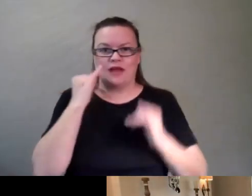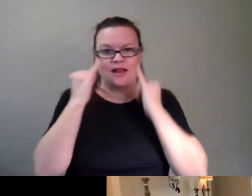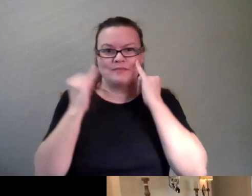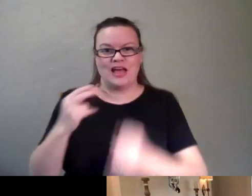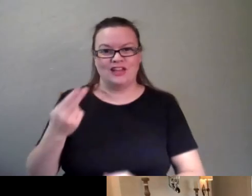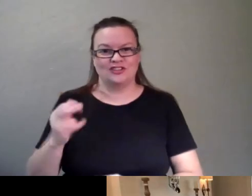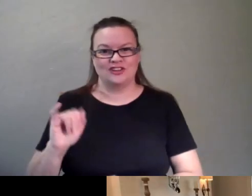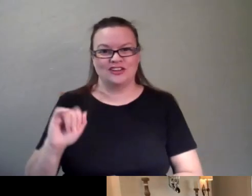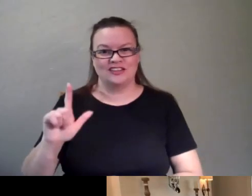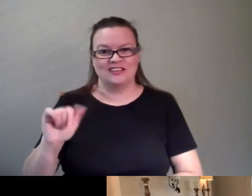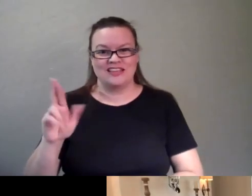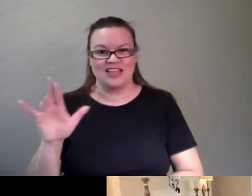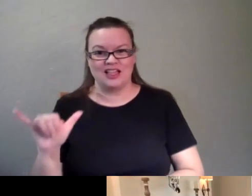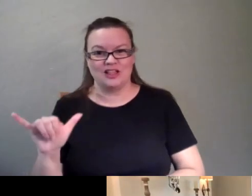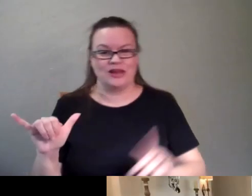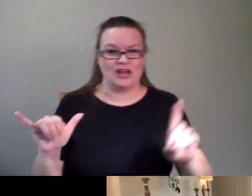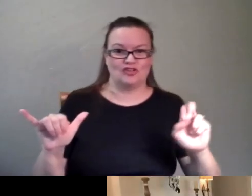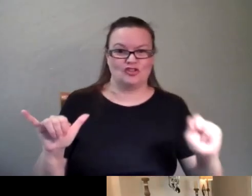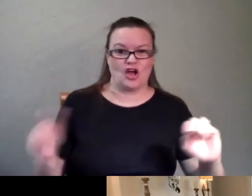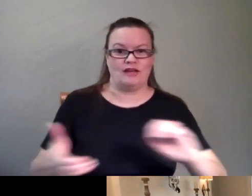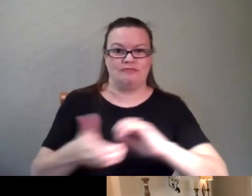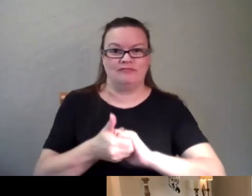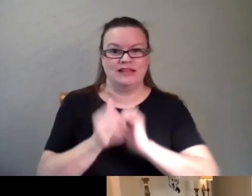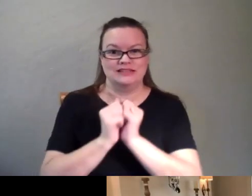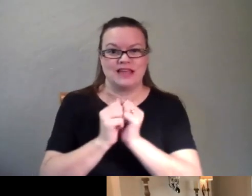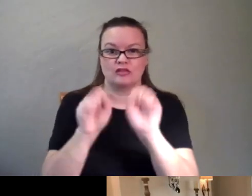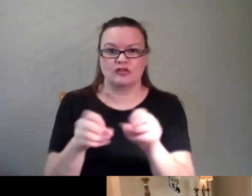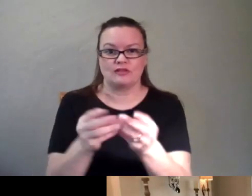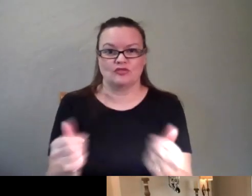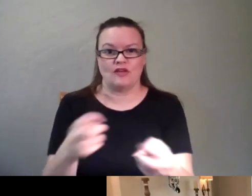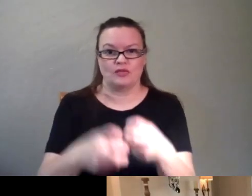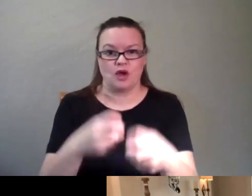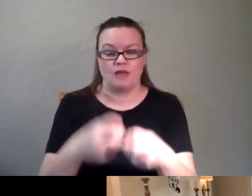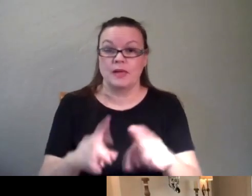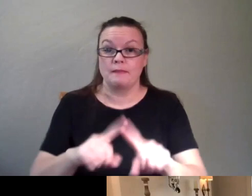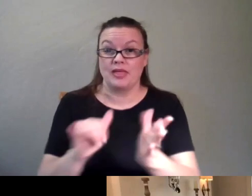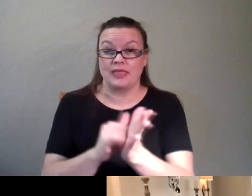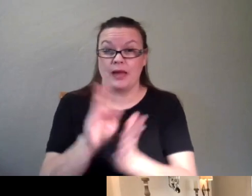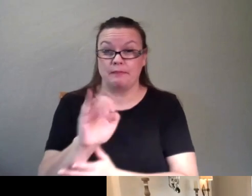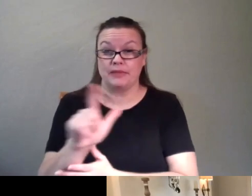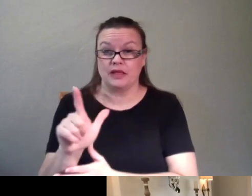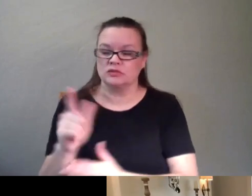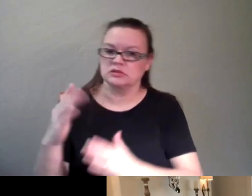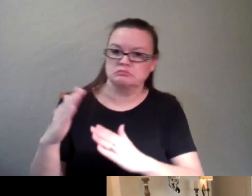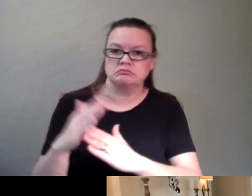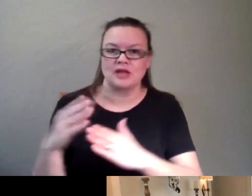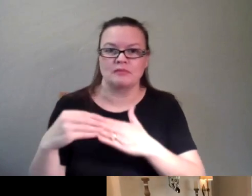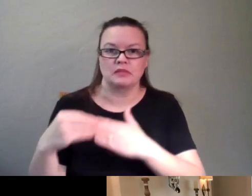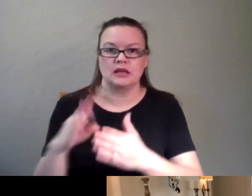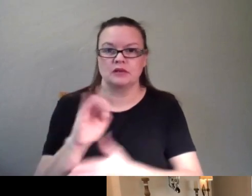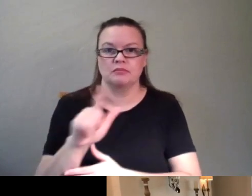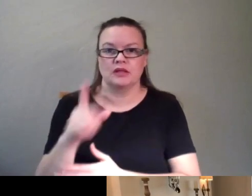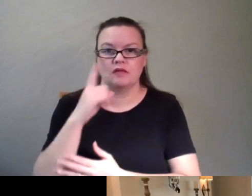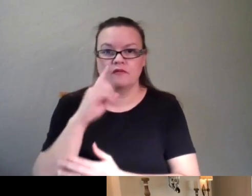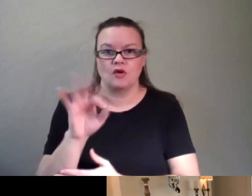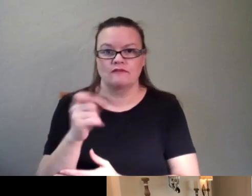When the original ACA was put forward in the dead of night, there was a small provision that was snuck into the